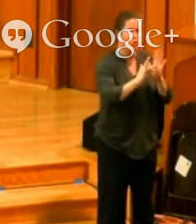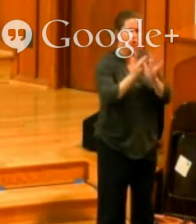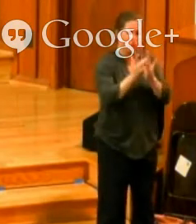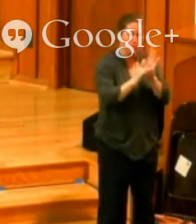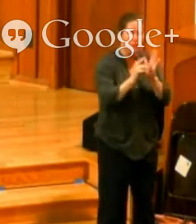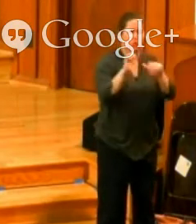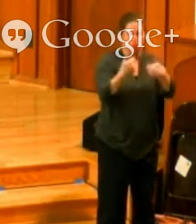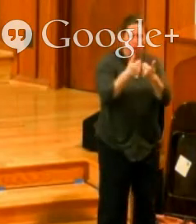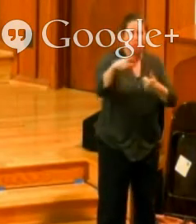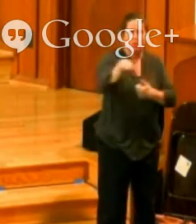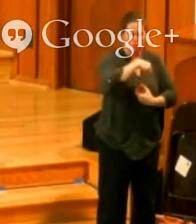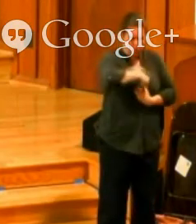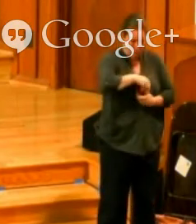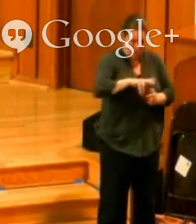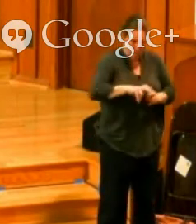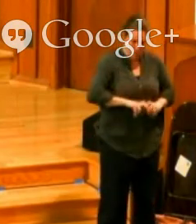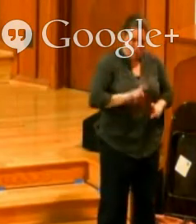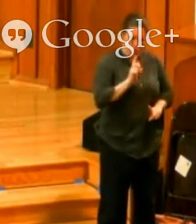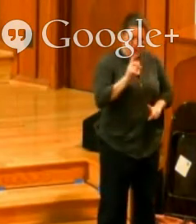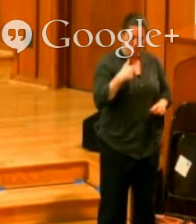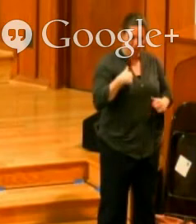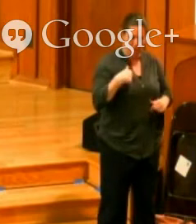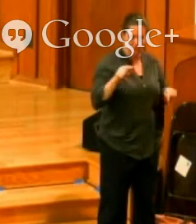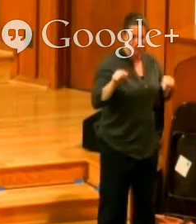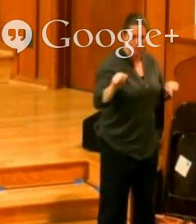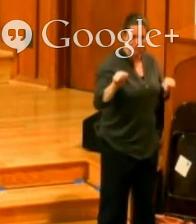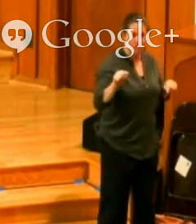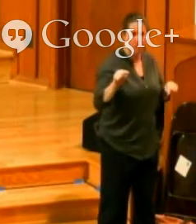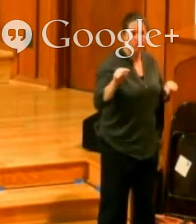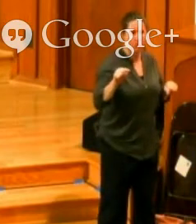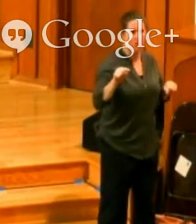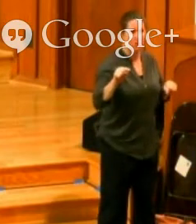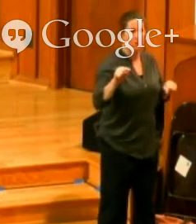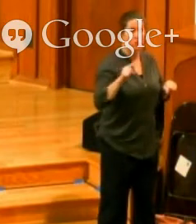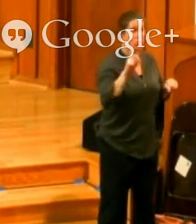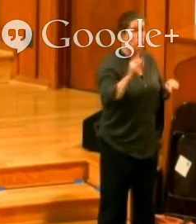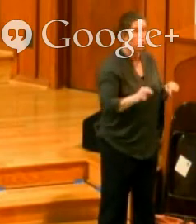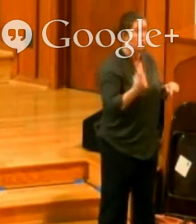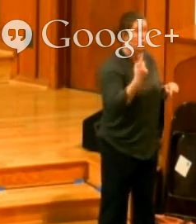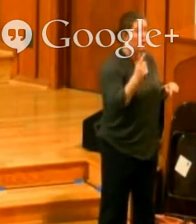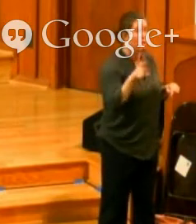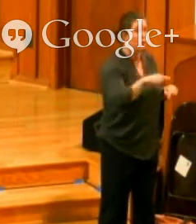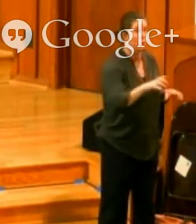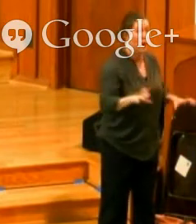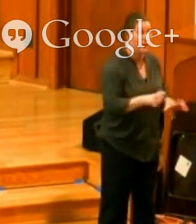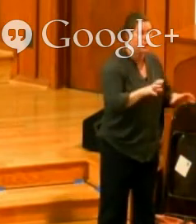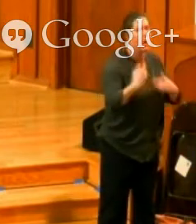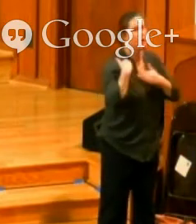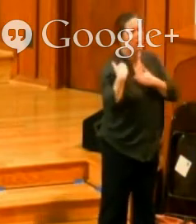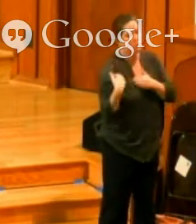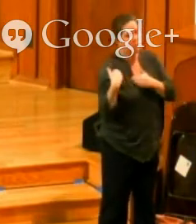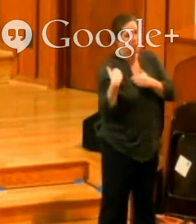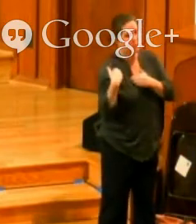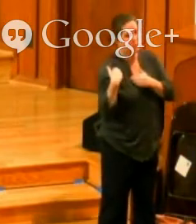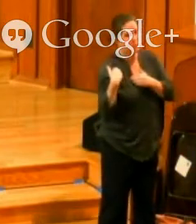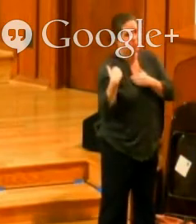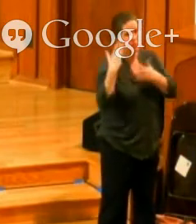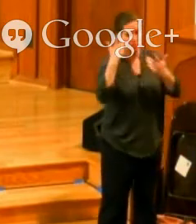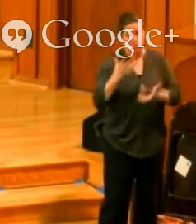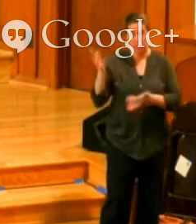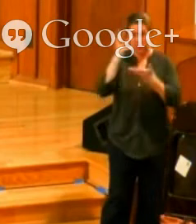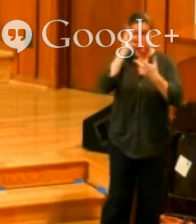tonight. Please notice this. The judgment calls us to what for our actions? Accountability. This is a beautiful thing,